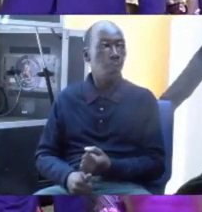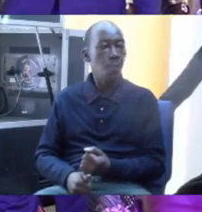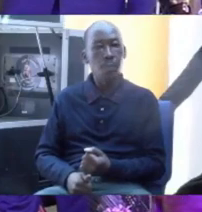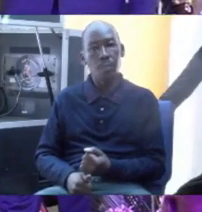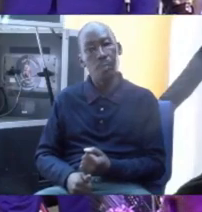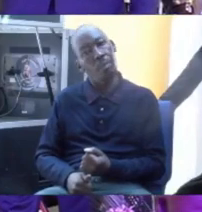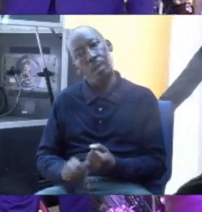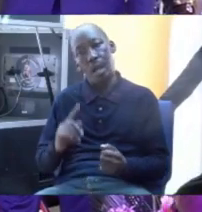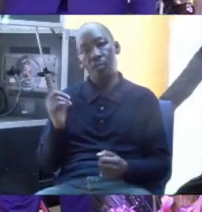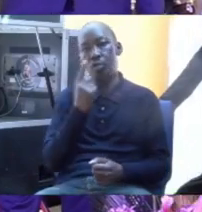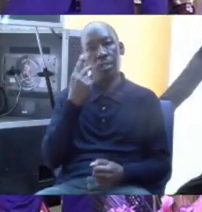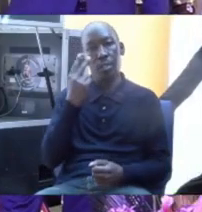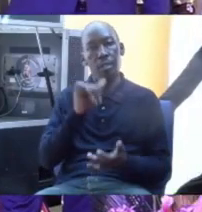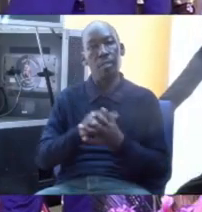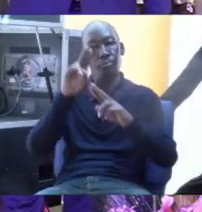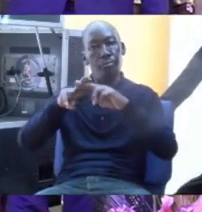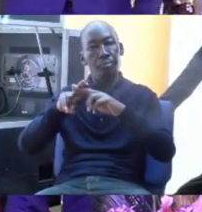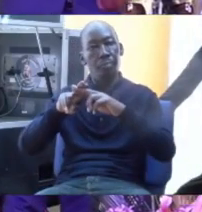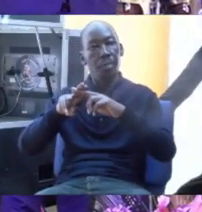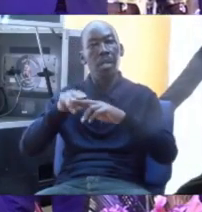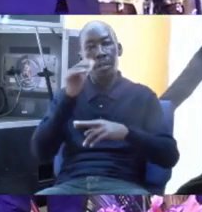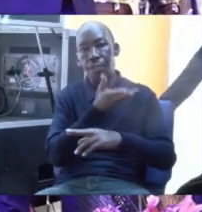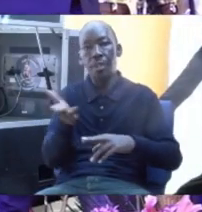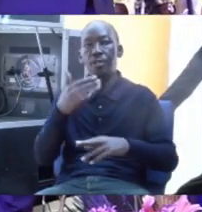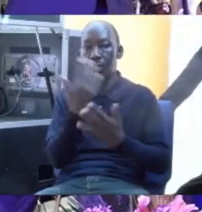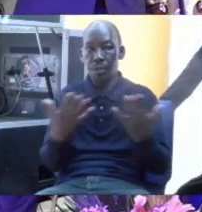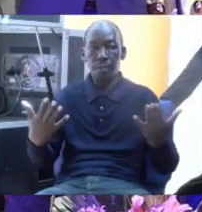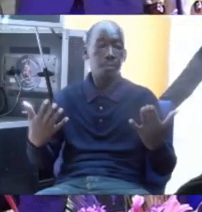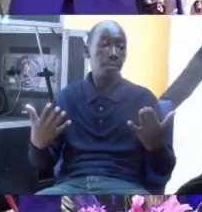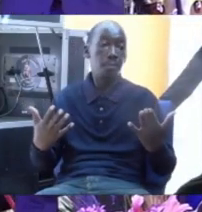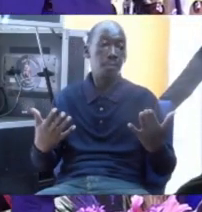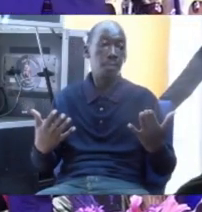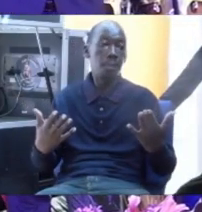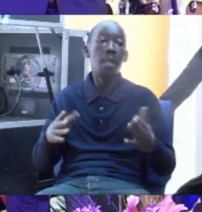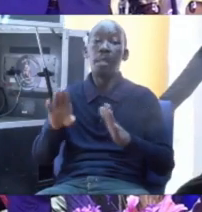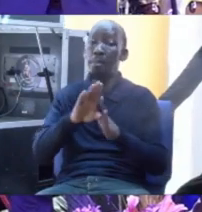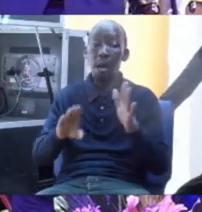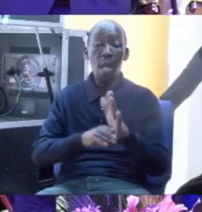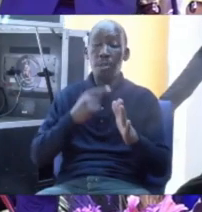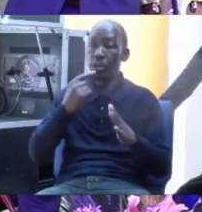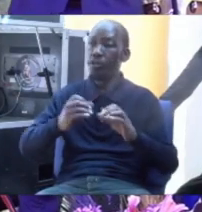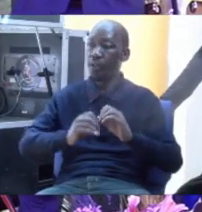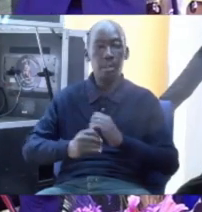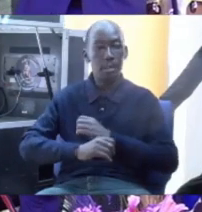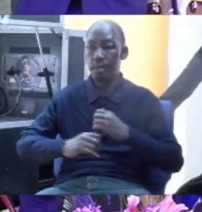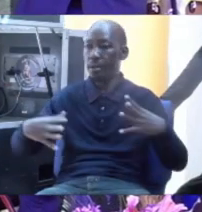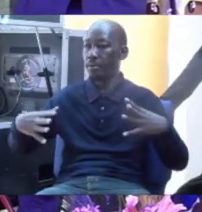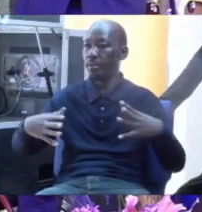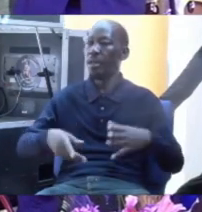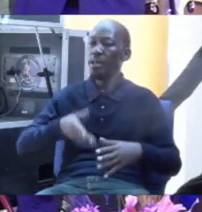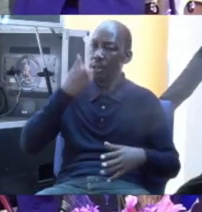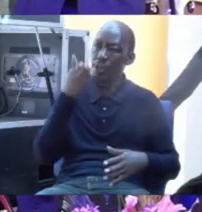Now just sit down. Keti. But these things, lakini mambo haya, the Bible is very clear. Biblia inafanya wazi. They are